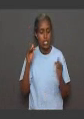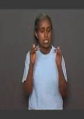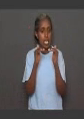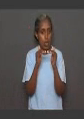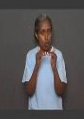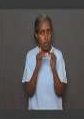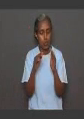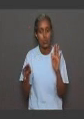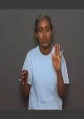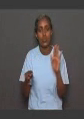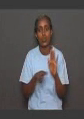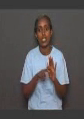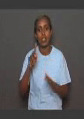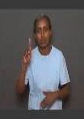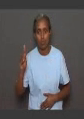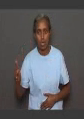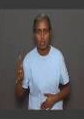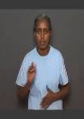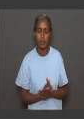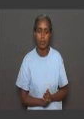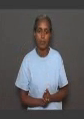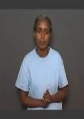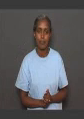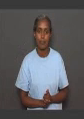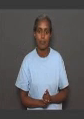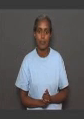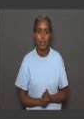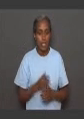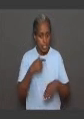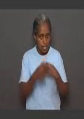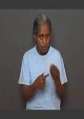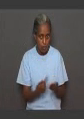squared is equal to -1.